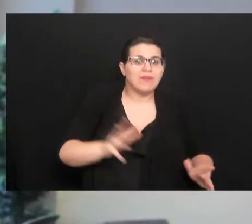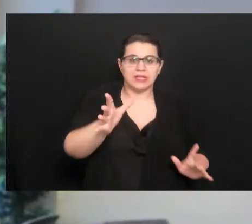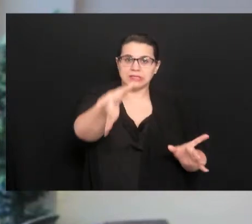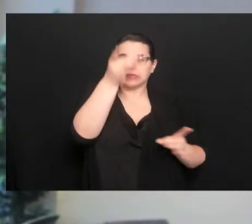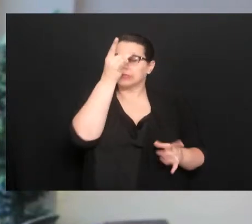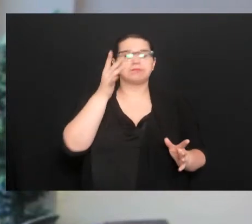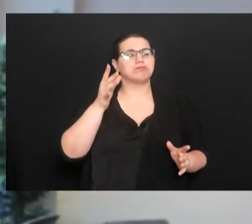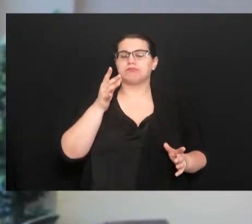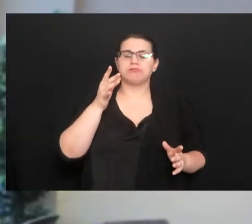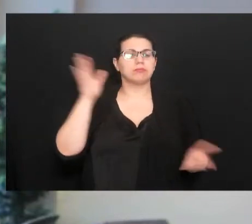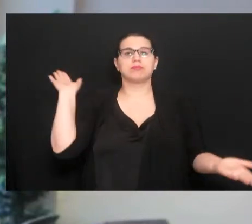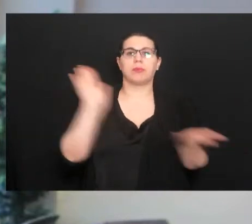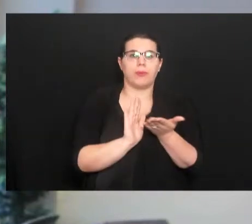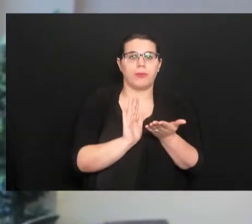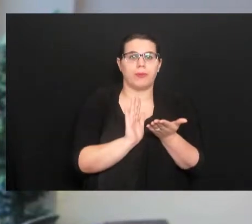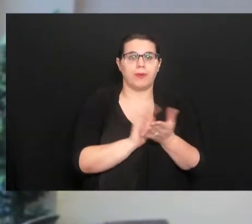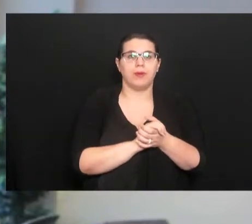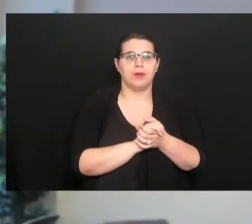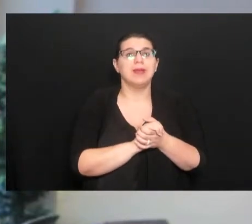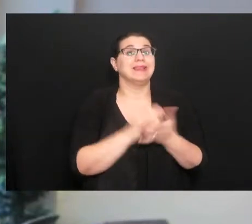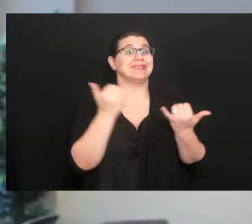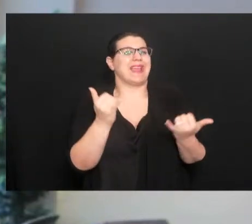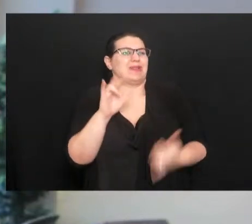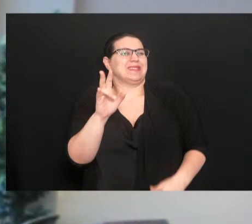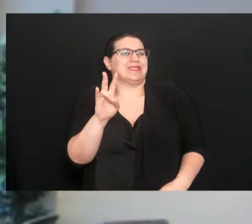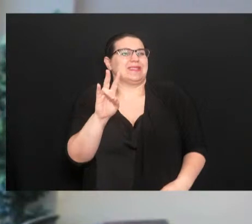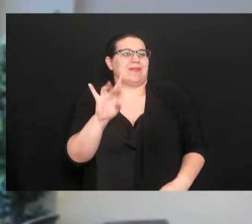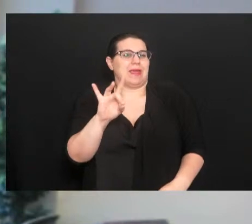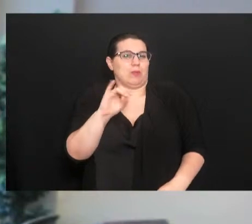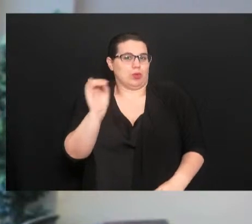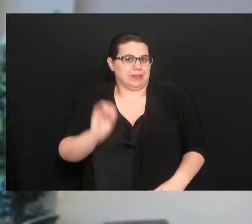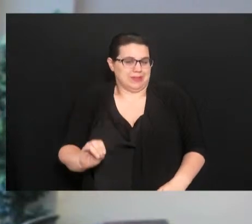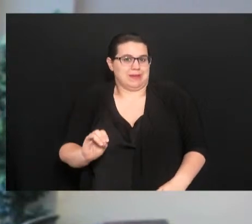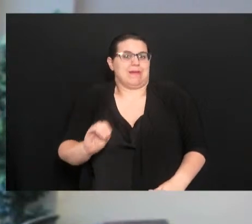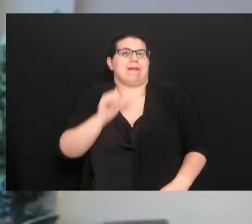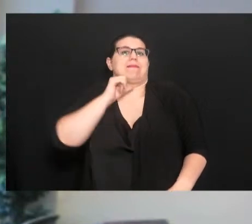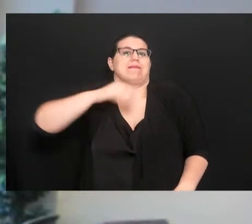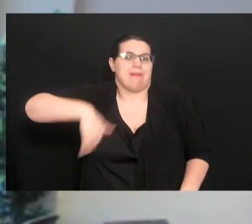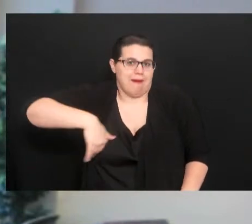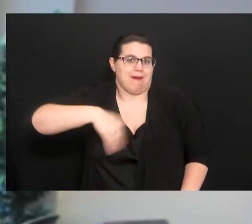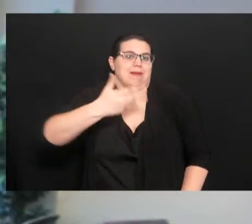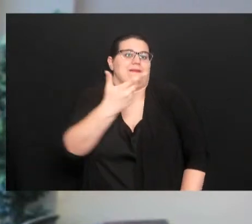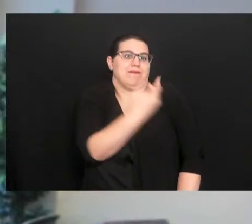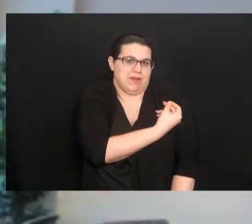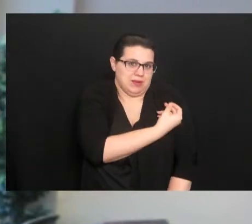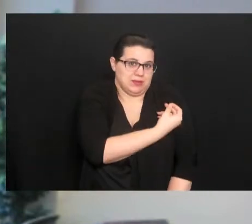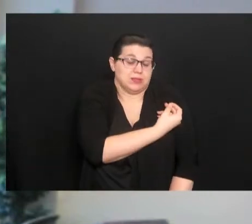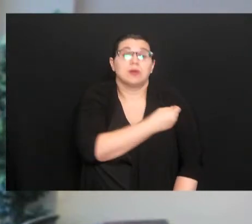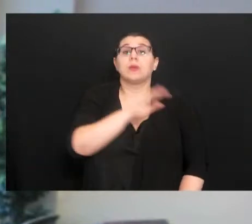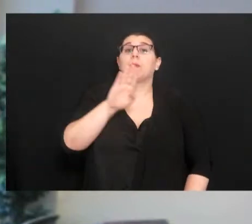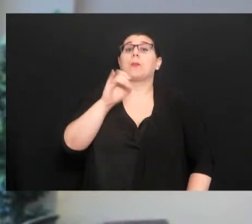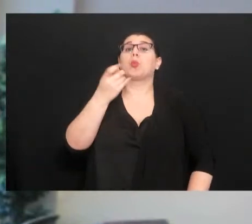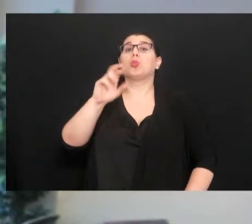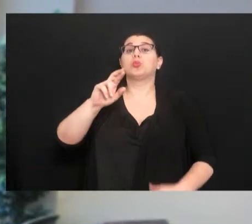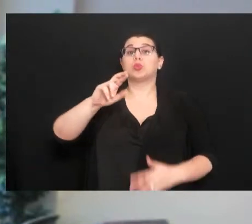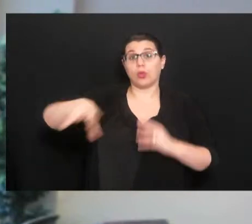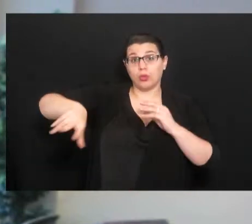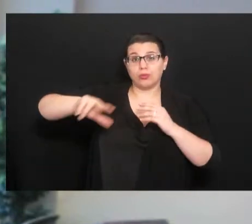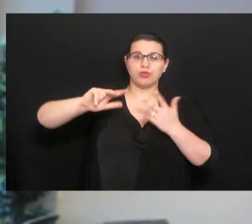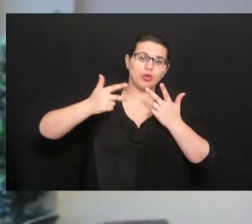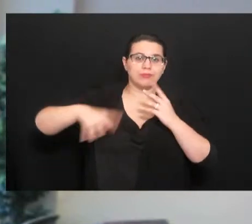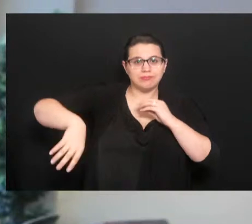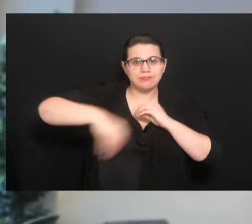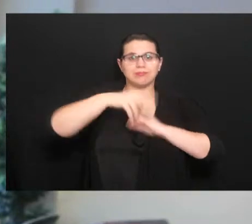hospitalized people are unvaccinated. So boosters work really well. And as the governor said, really important for us